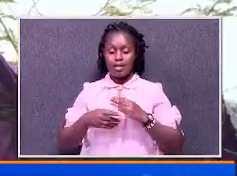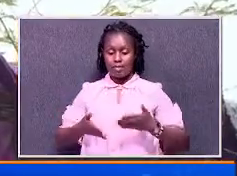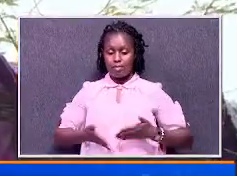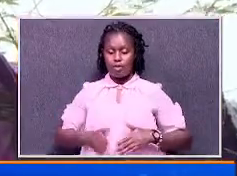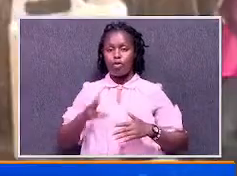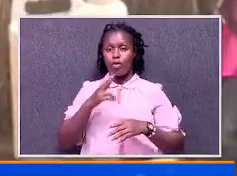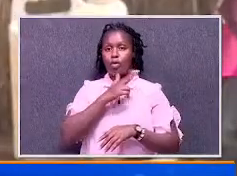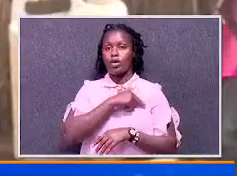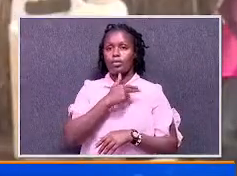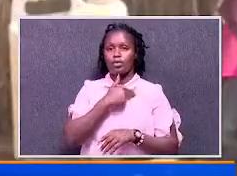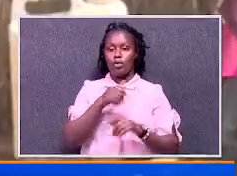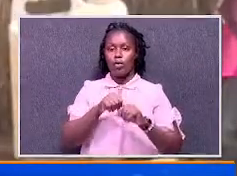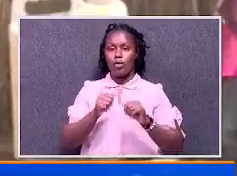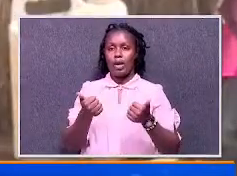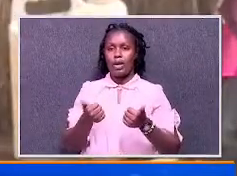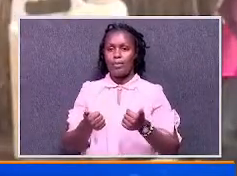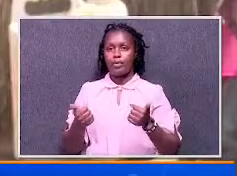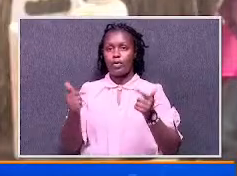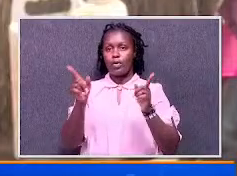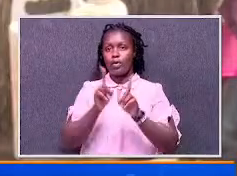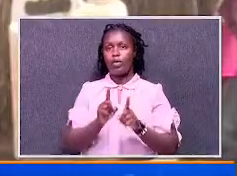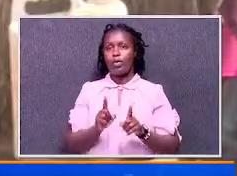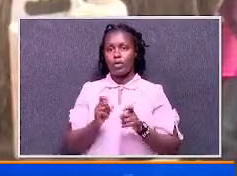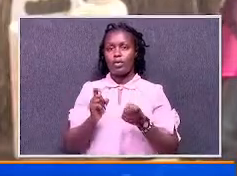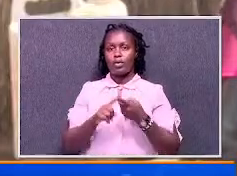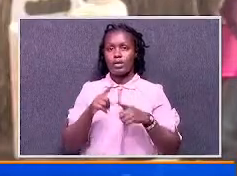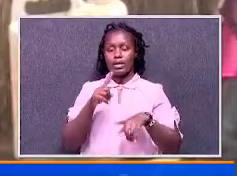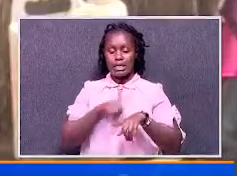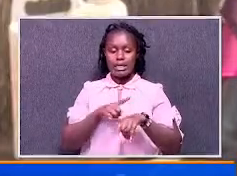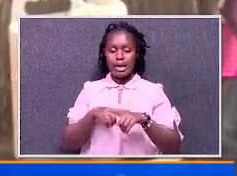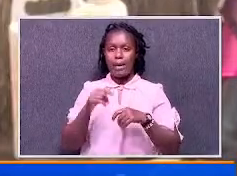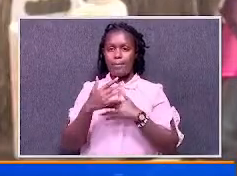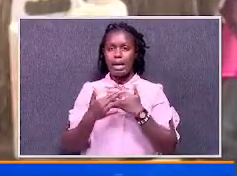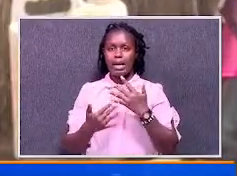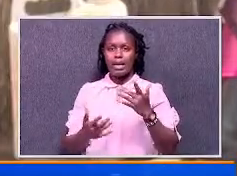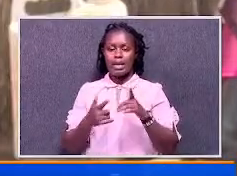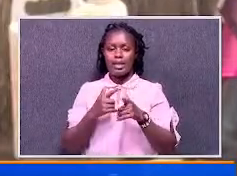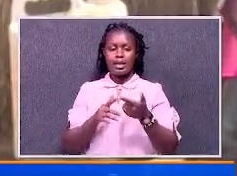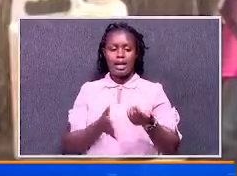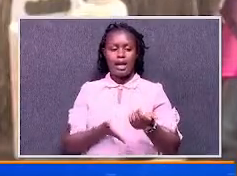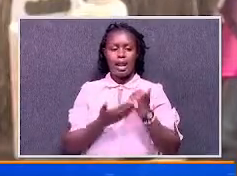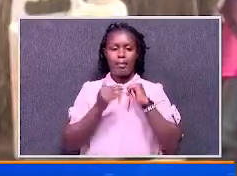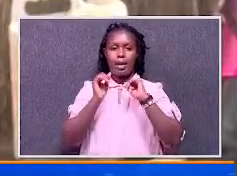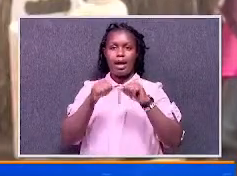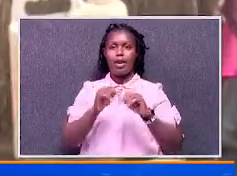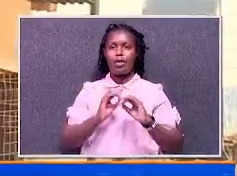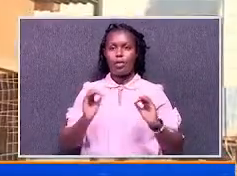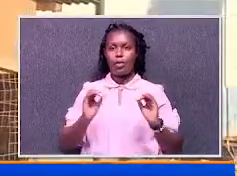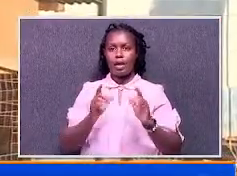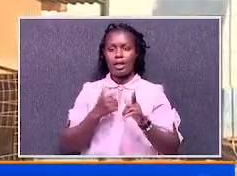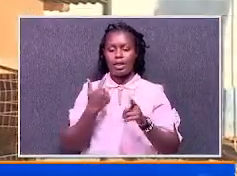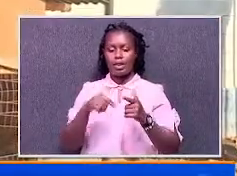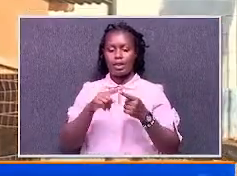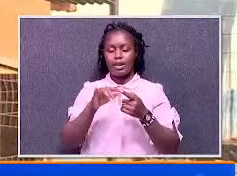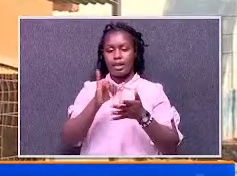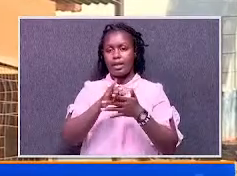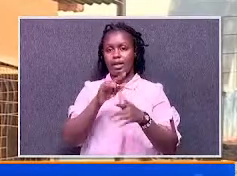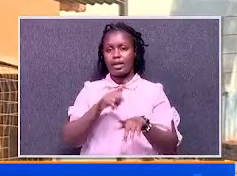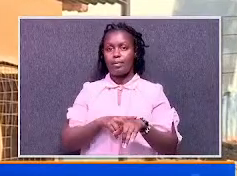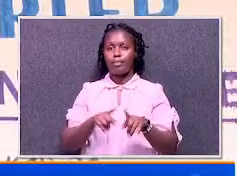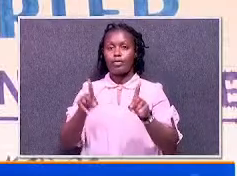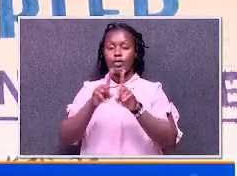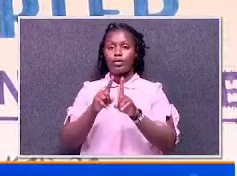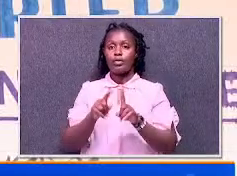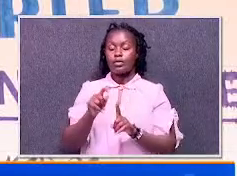hai. Na hata dama kama akitoka zaidi hakuna uwezo kusaidia mama. Unako zaidi mara hiyo tu. In the vast Tana